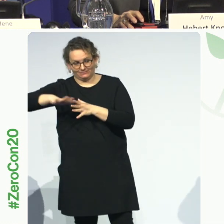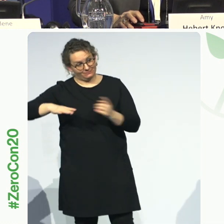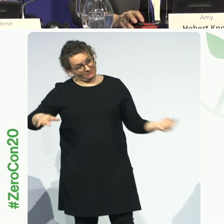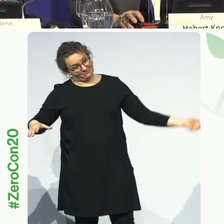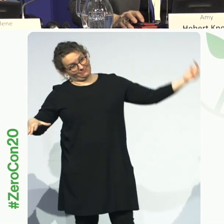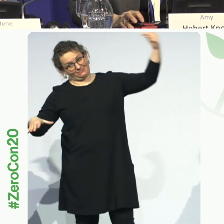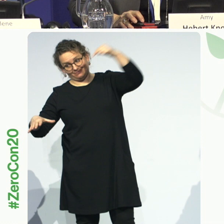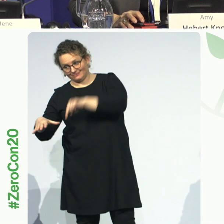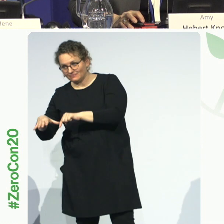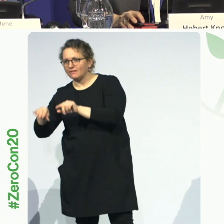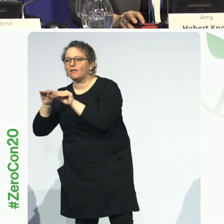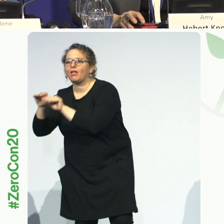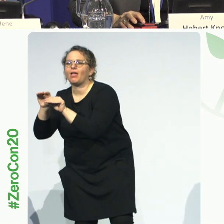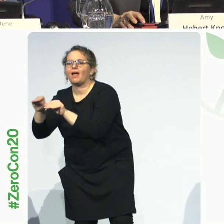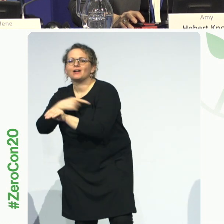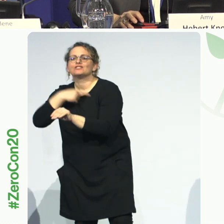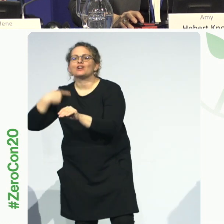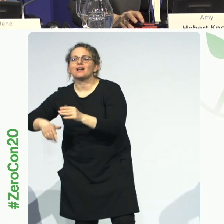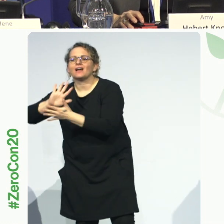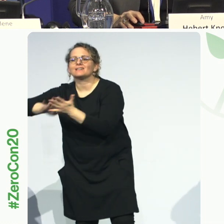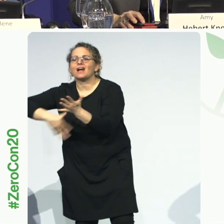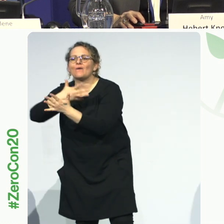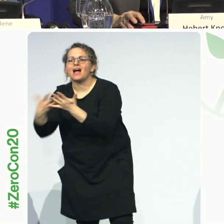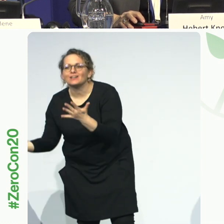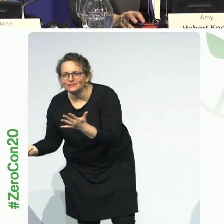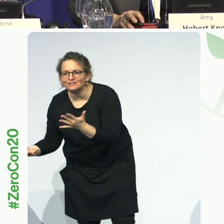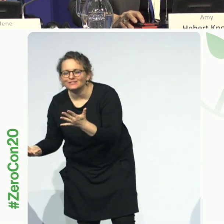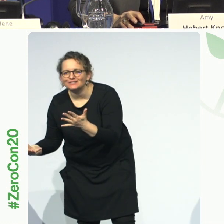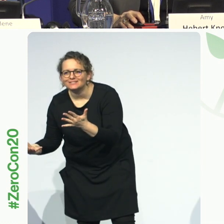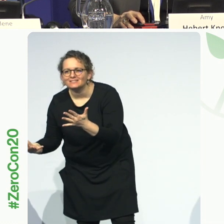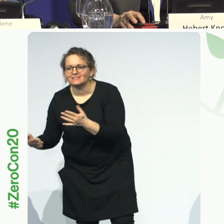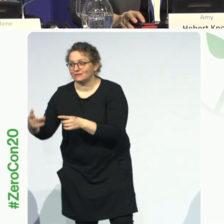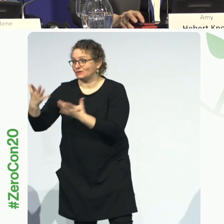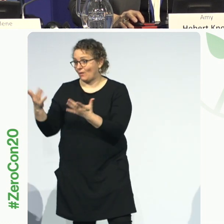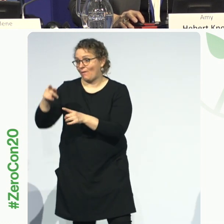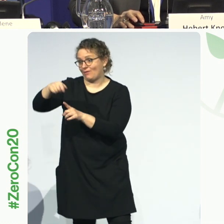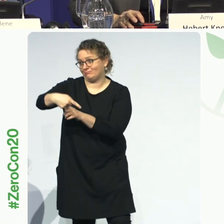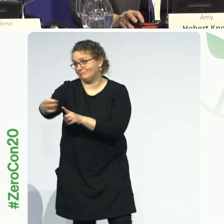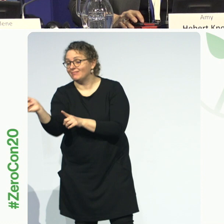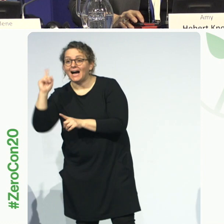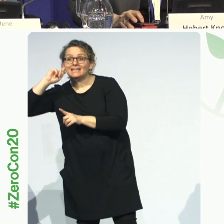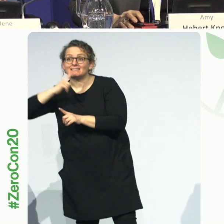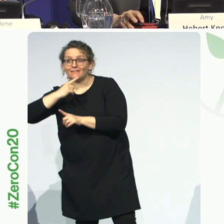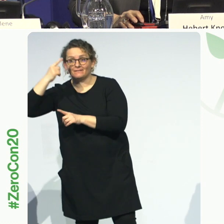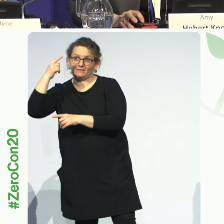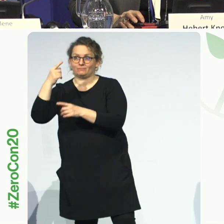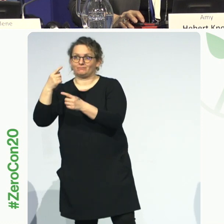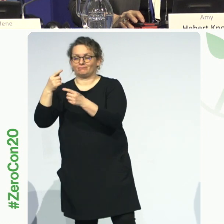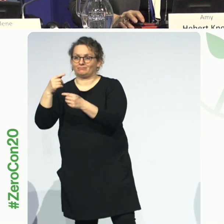deaf students in the United States would develop global competency and leadership skills.